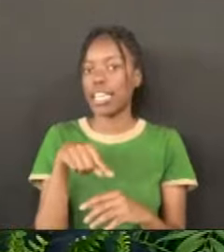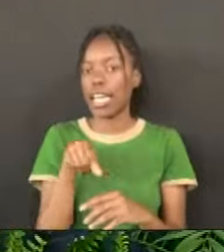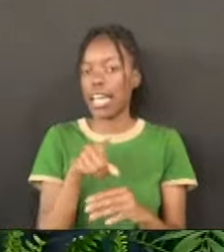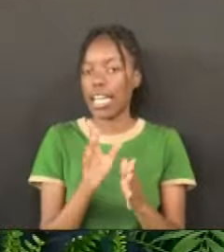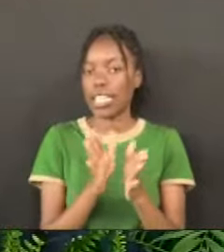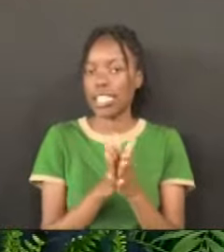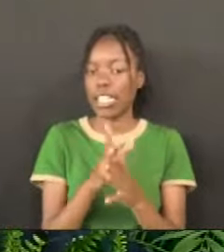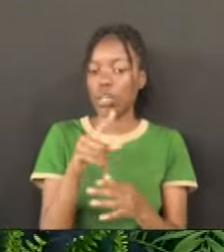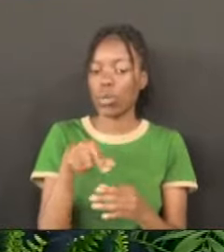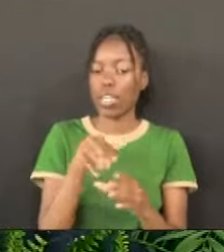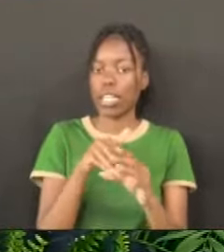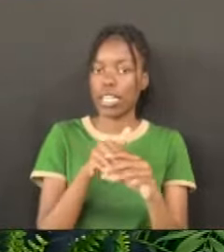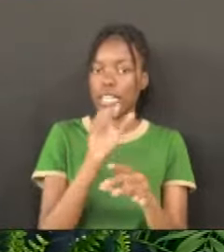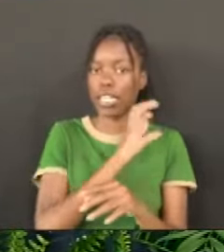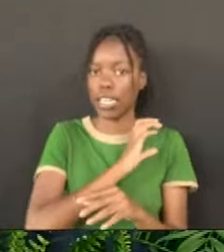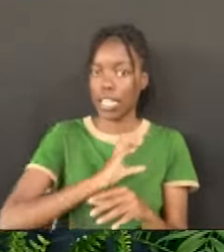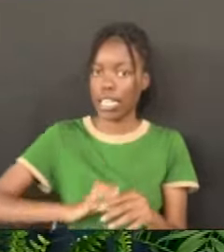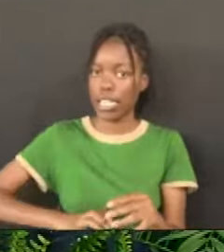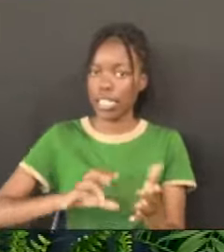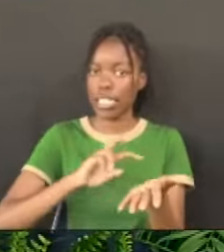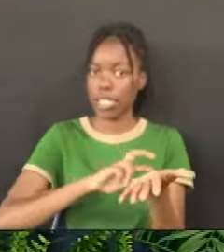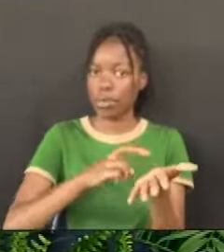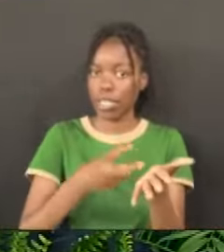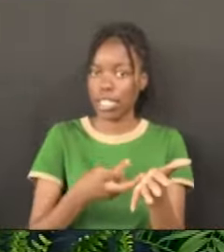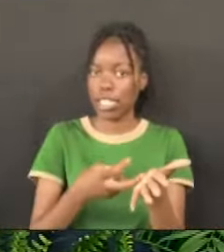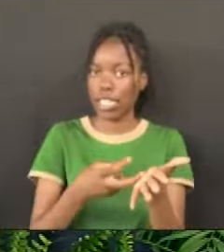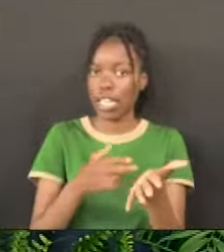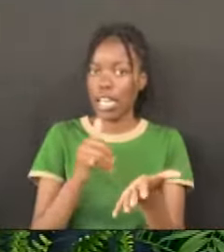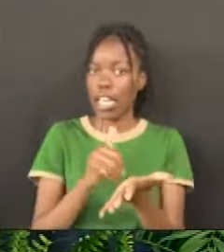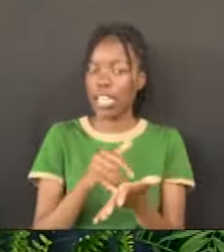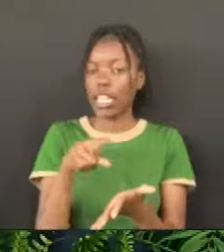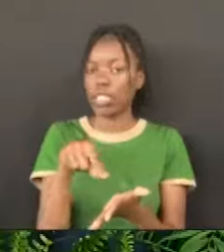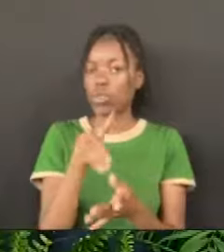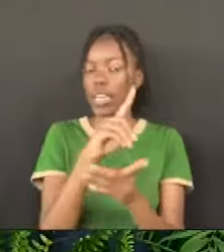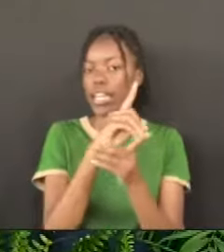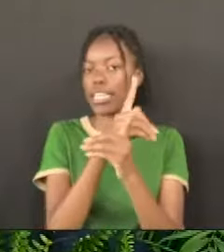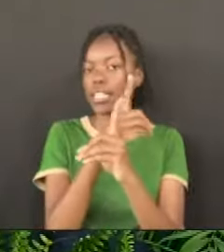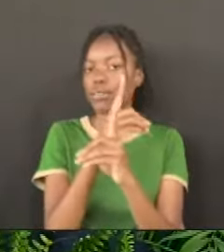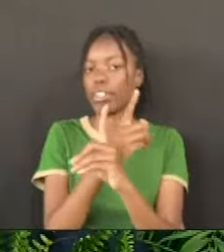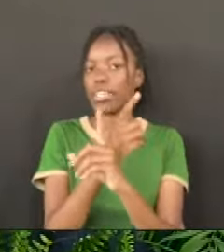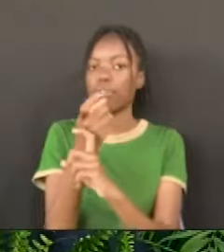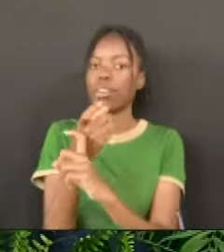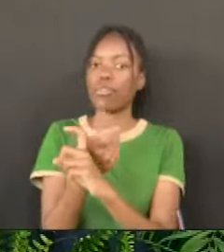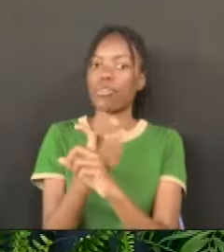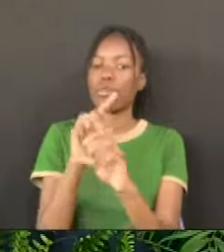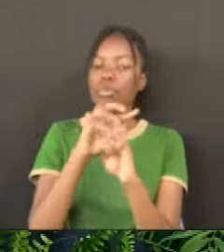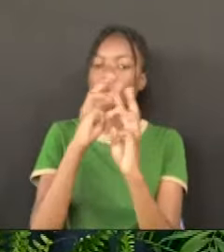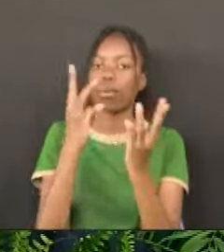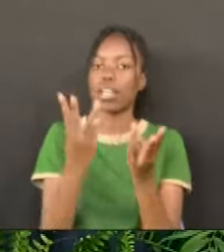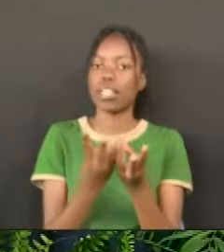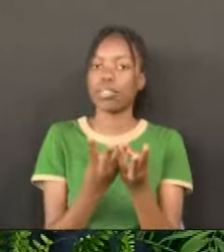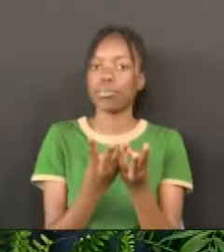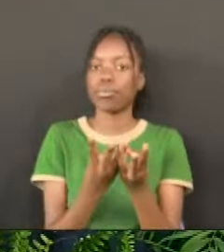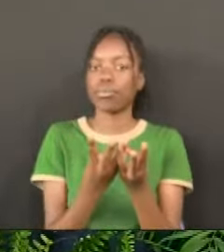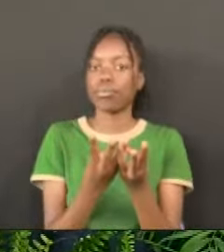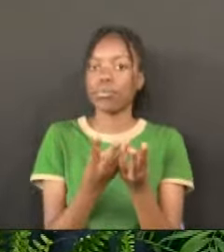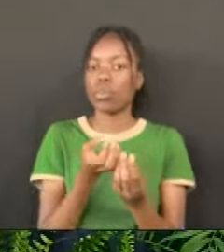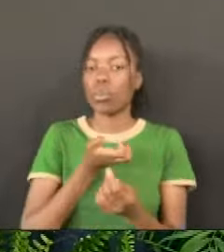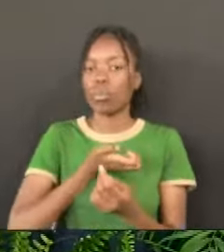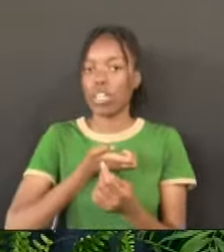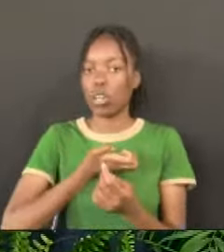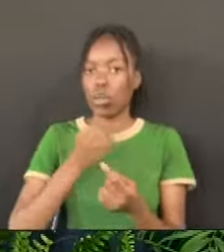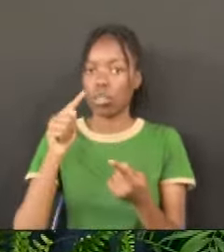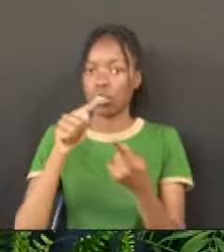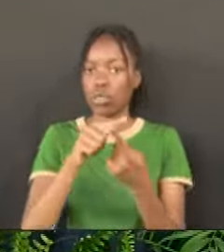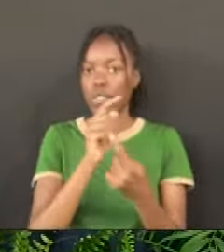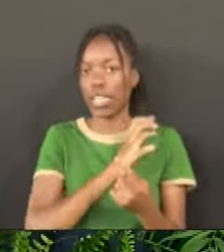in Christ, it means that we are different from the world. We belong to Christ, and